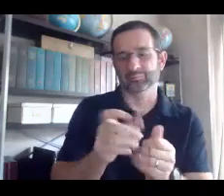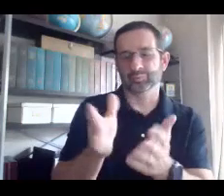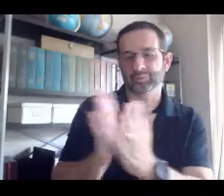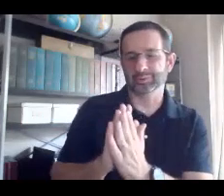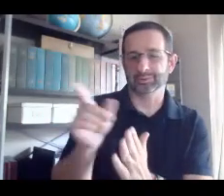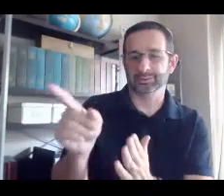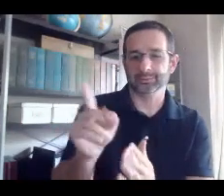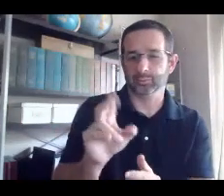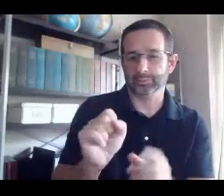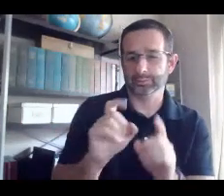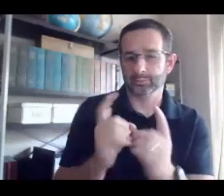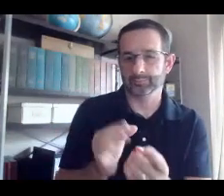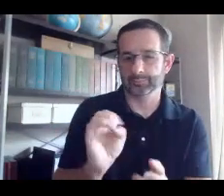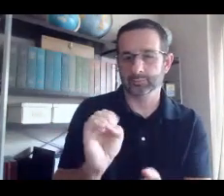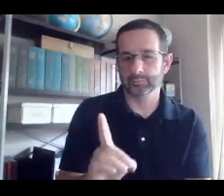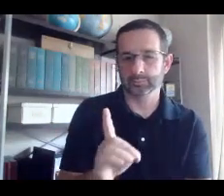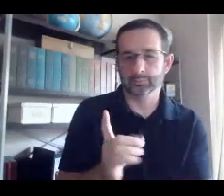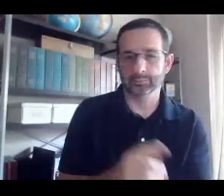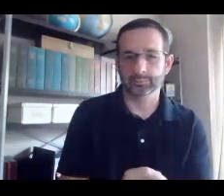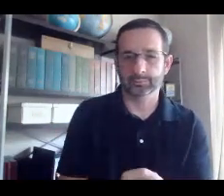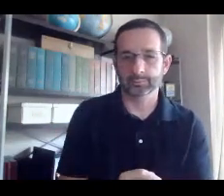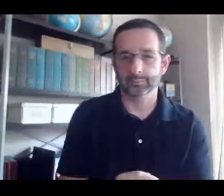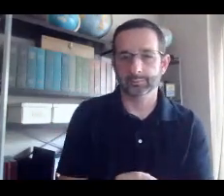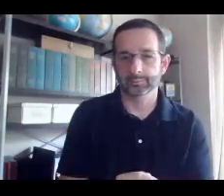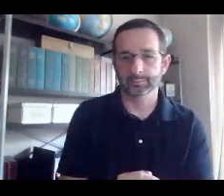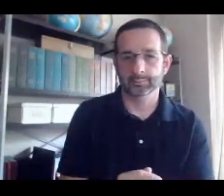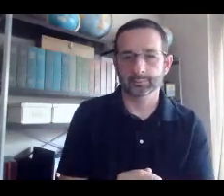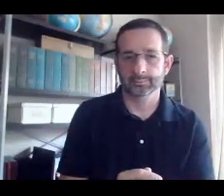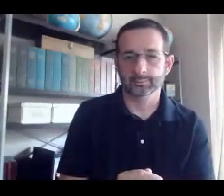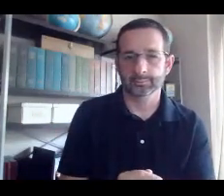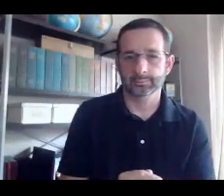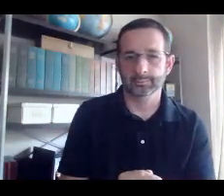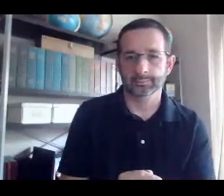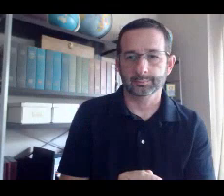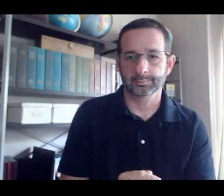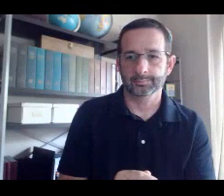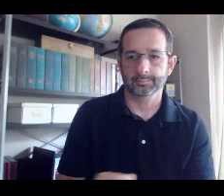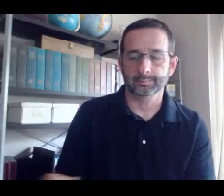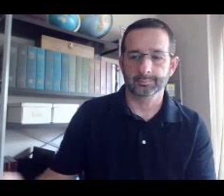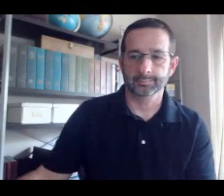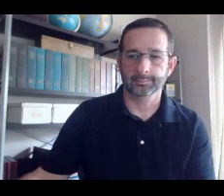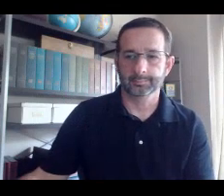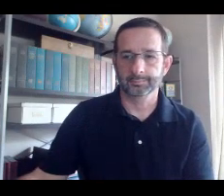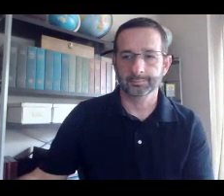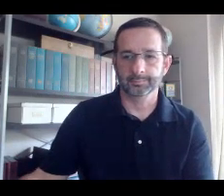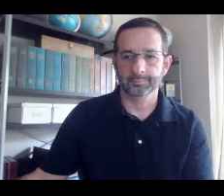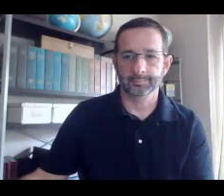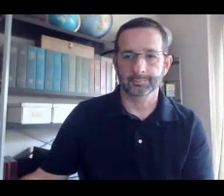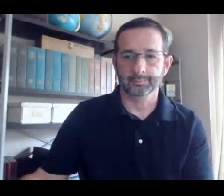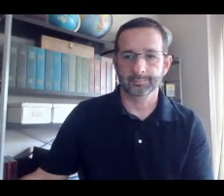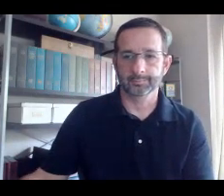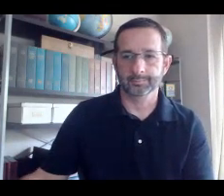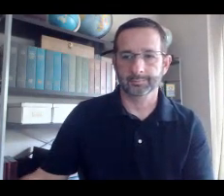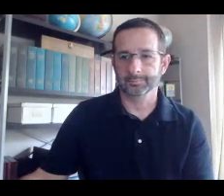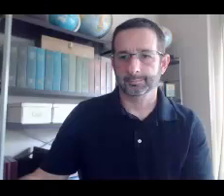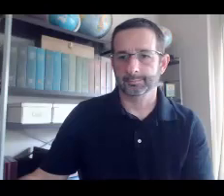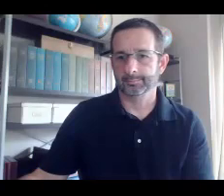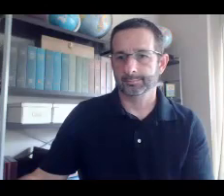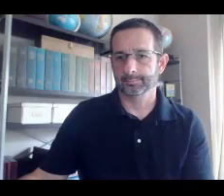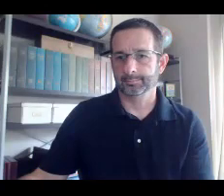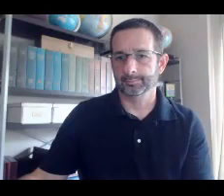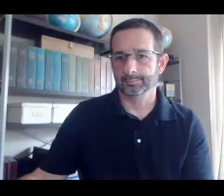So specific questions with PSLF, we'd recommend reaching out to the U.S. Department of Education to clarify any of that.